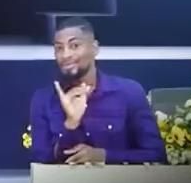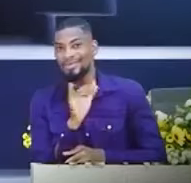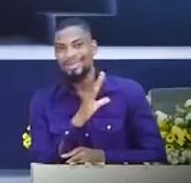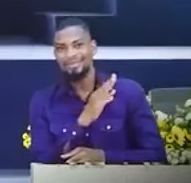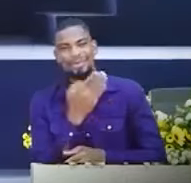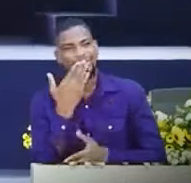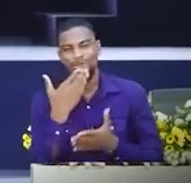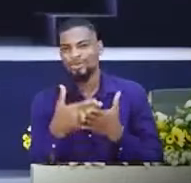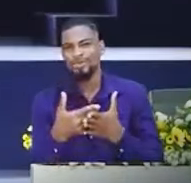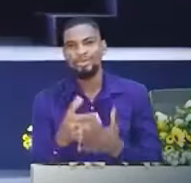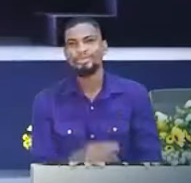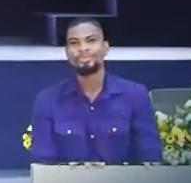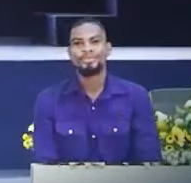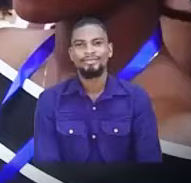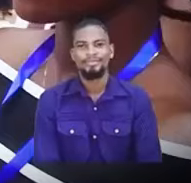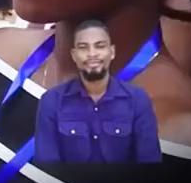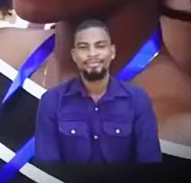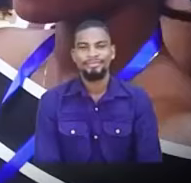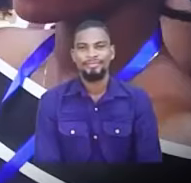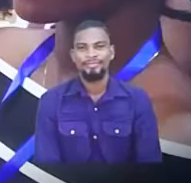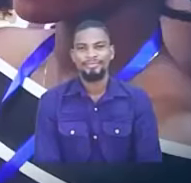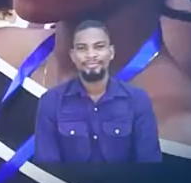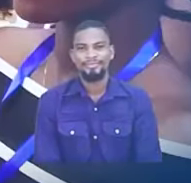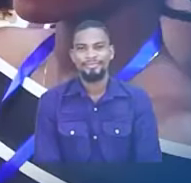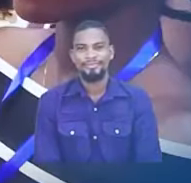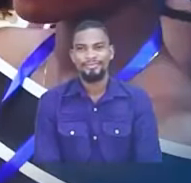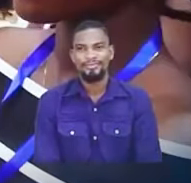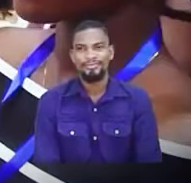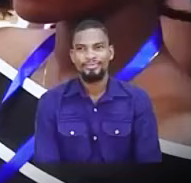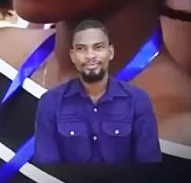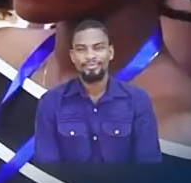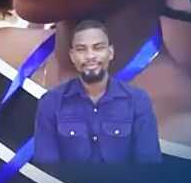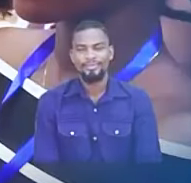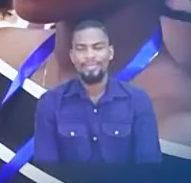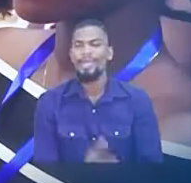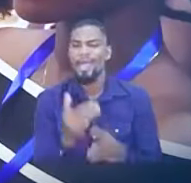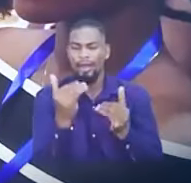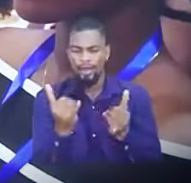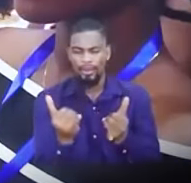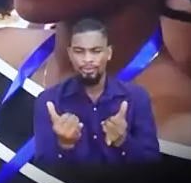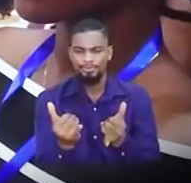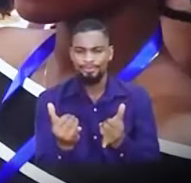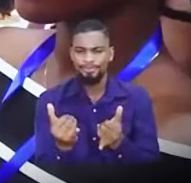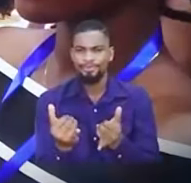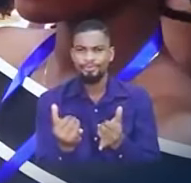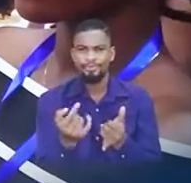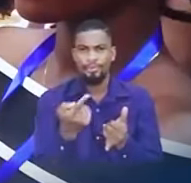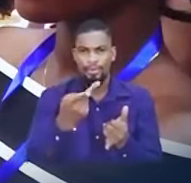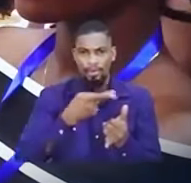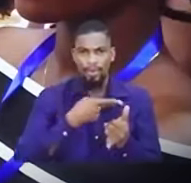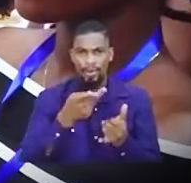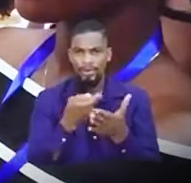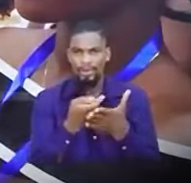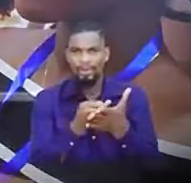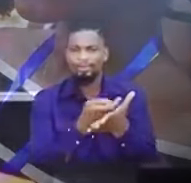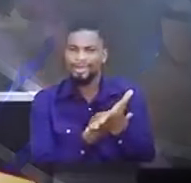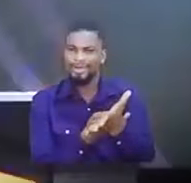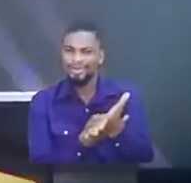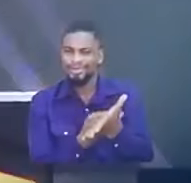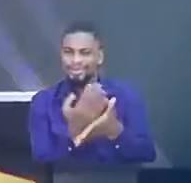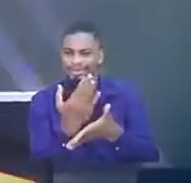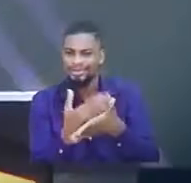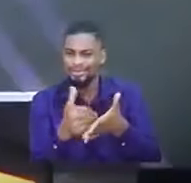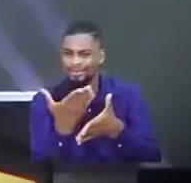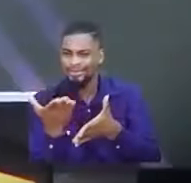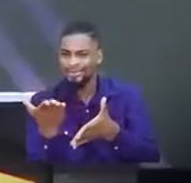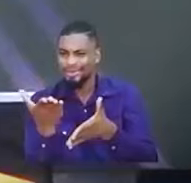also worth studying. In this discussion, I will look at something unpleasant that